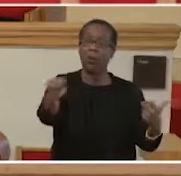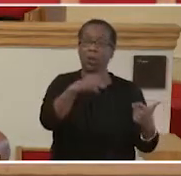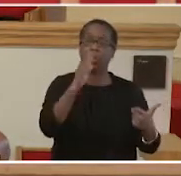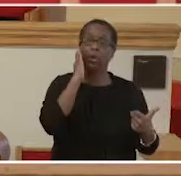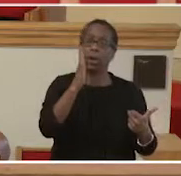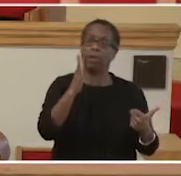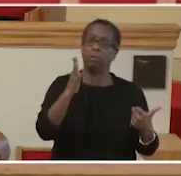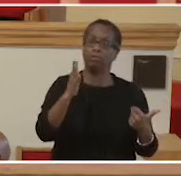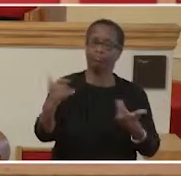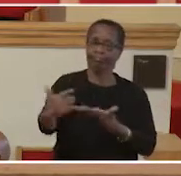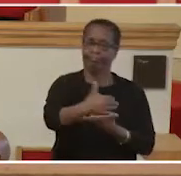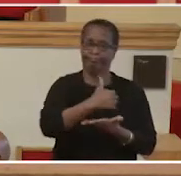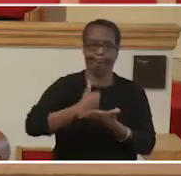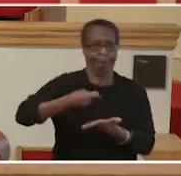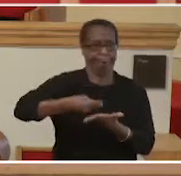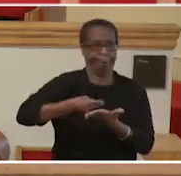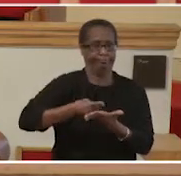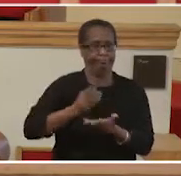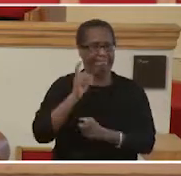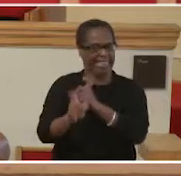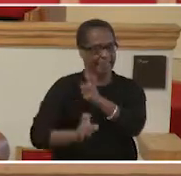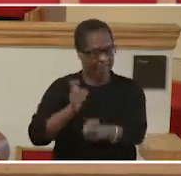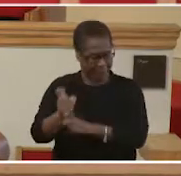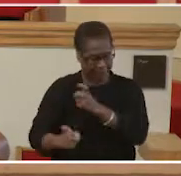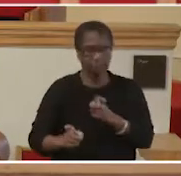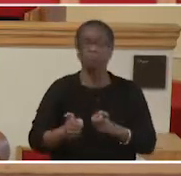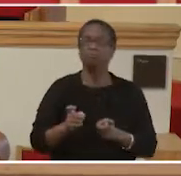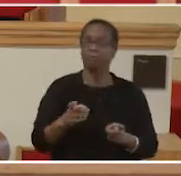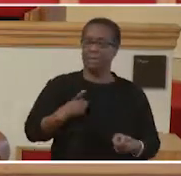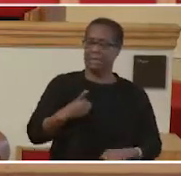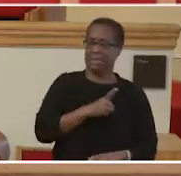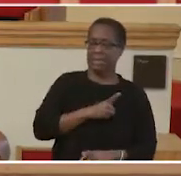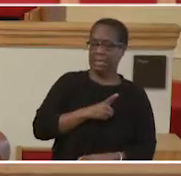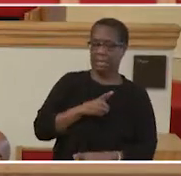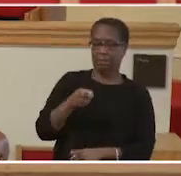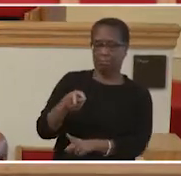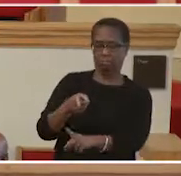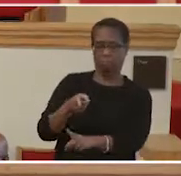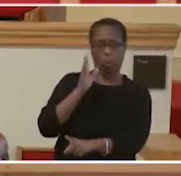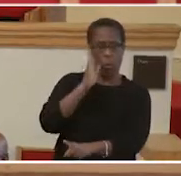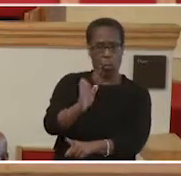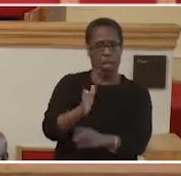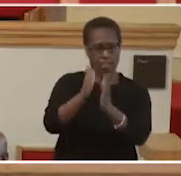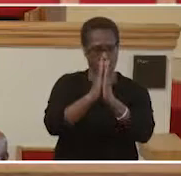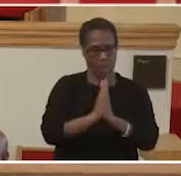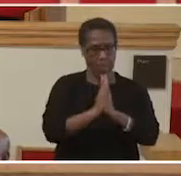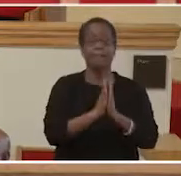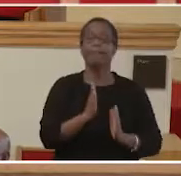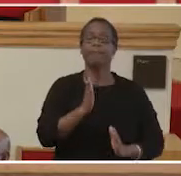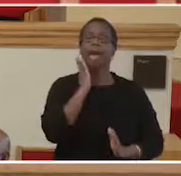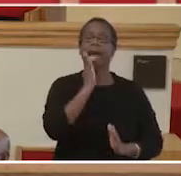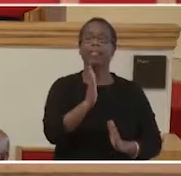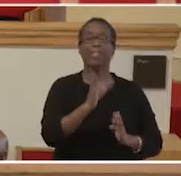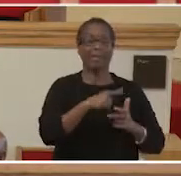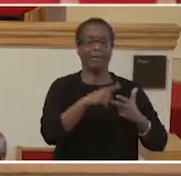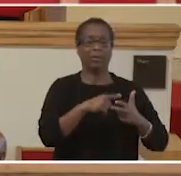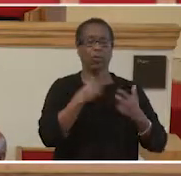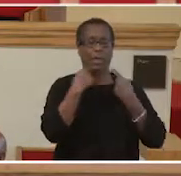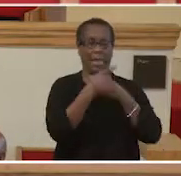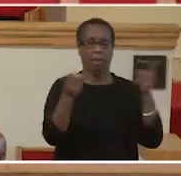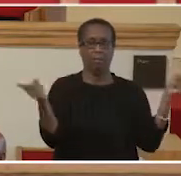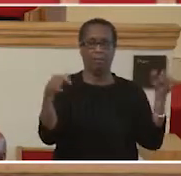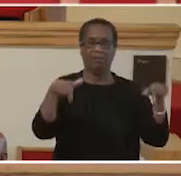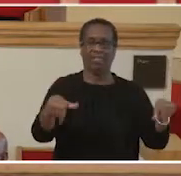gifts unto the Lord for all of his goodness. Deacon Green is going to pray. Then we will hear announcements for